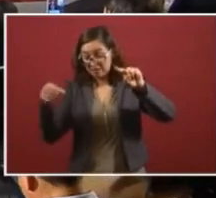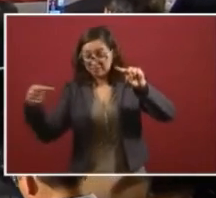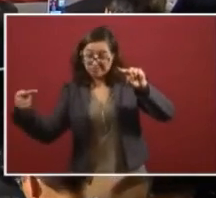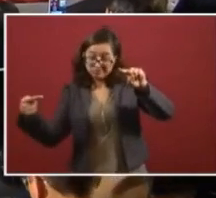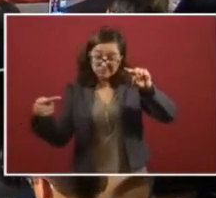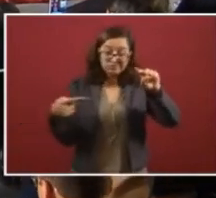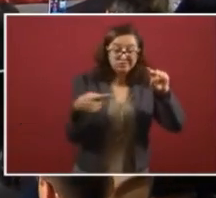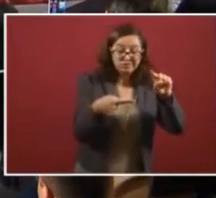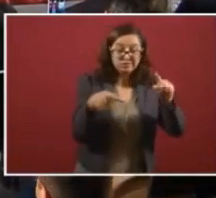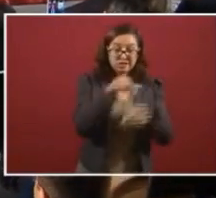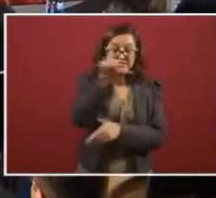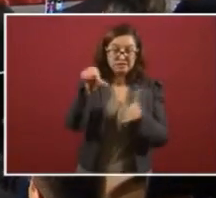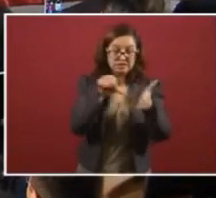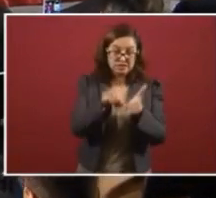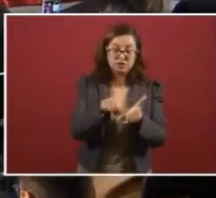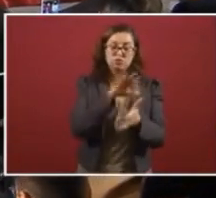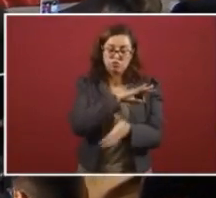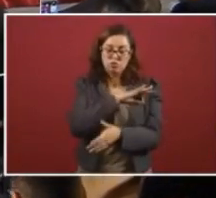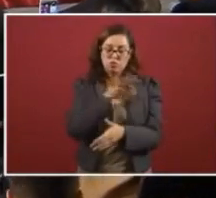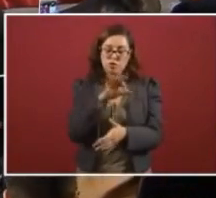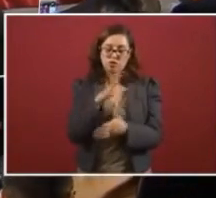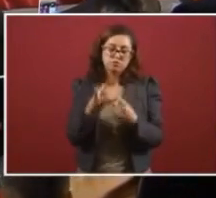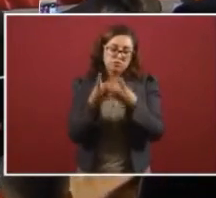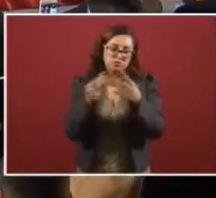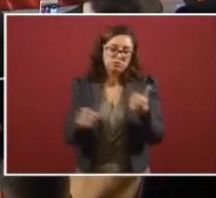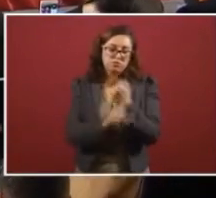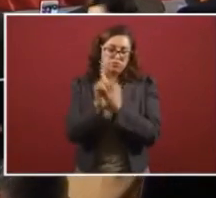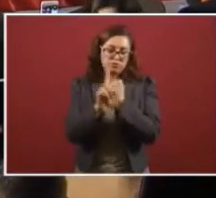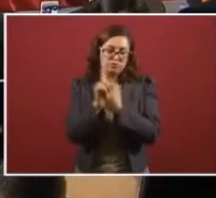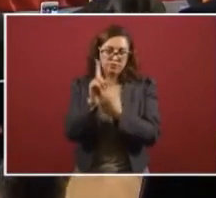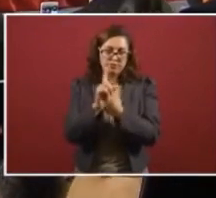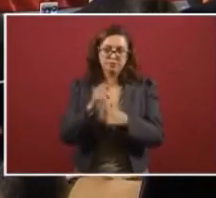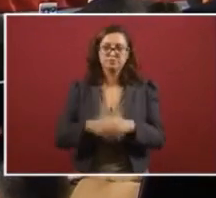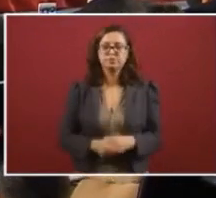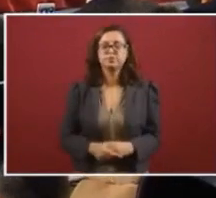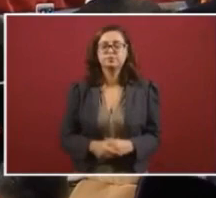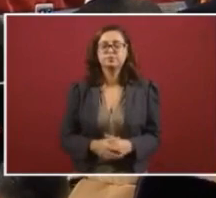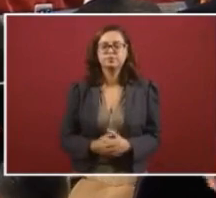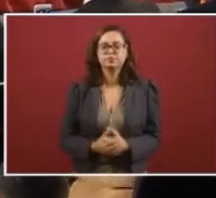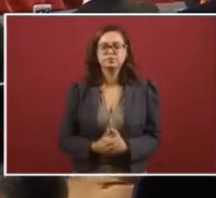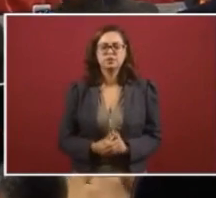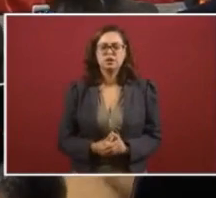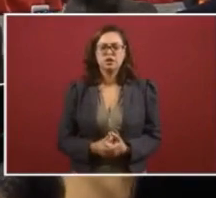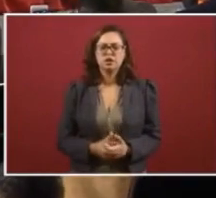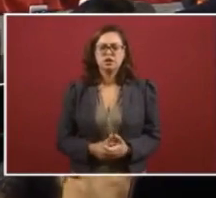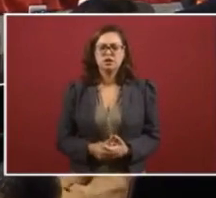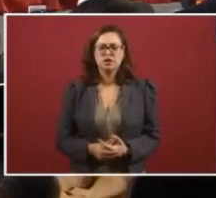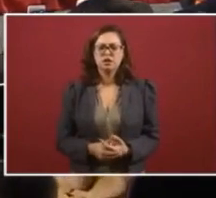to better some problems that have been very difficult.